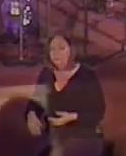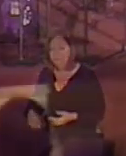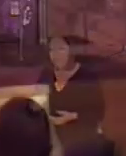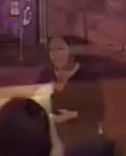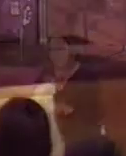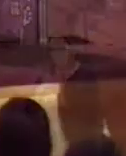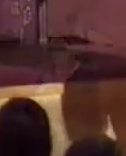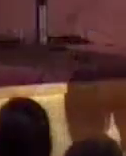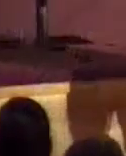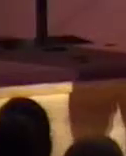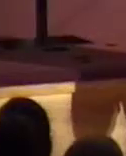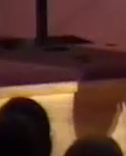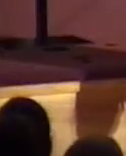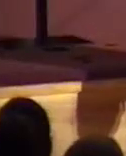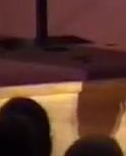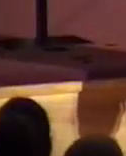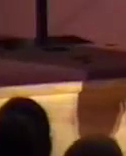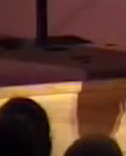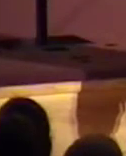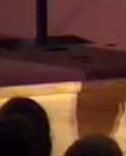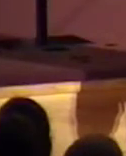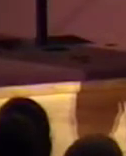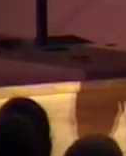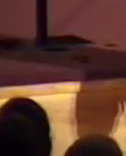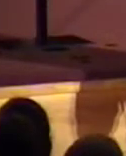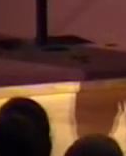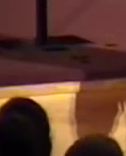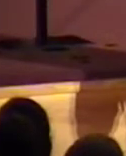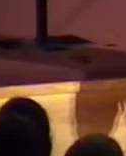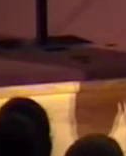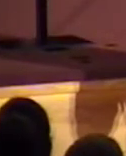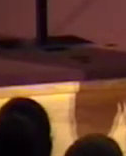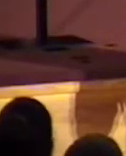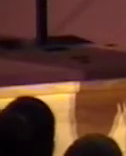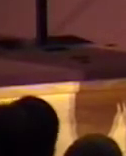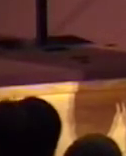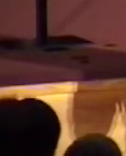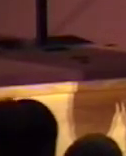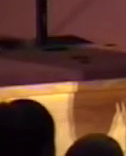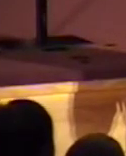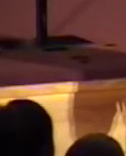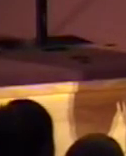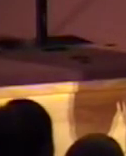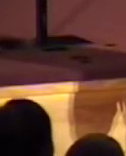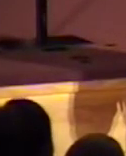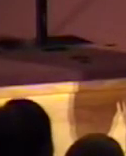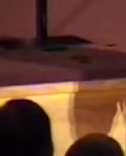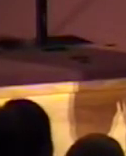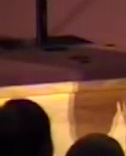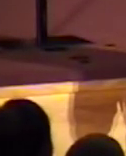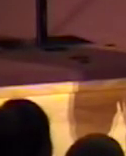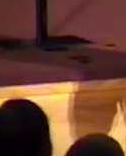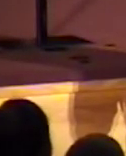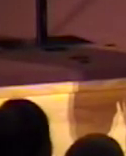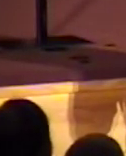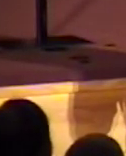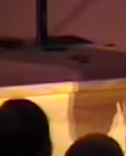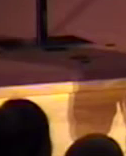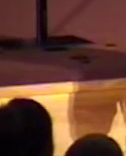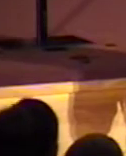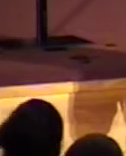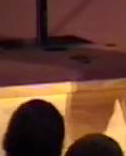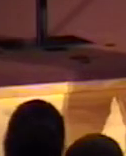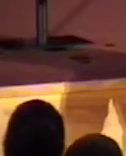I praise and extol and honor the King of heaven, all whose works are truth, and his ways